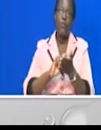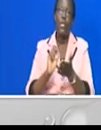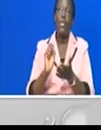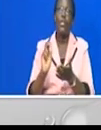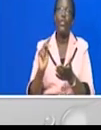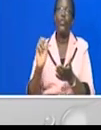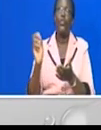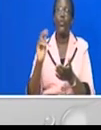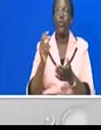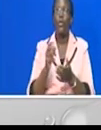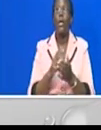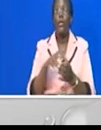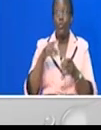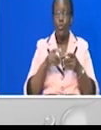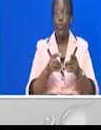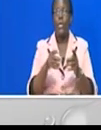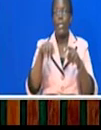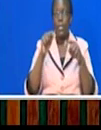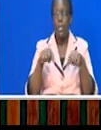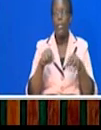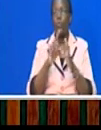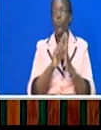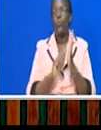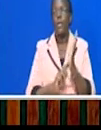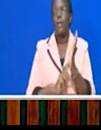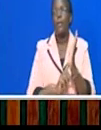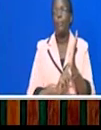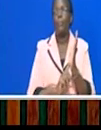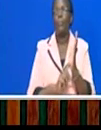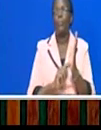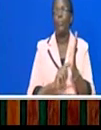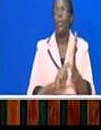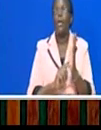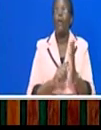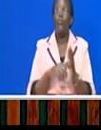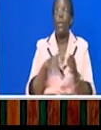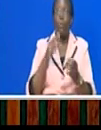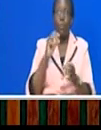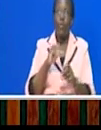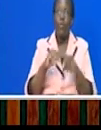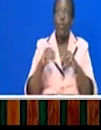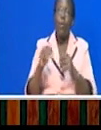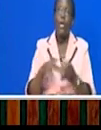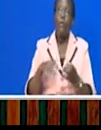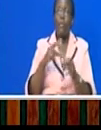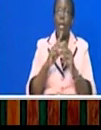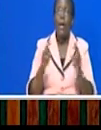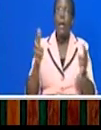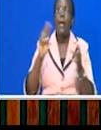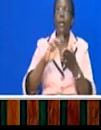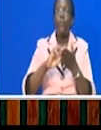So during this lesson of today, we'll be doing thorough revision on History and